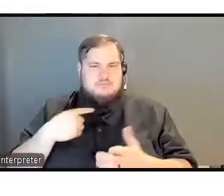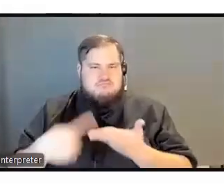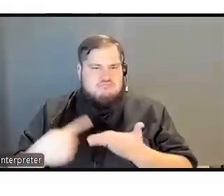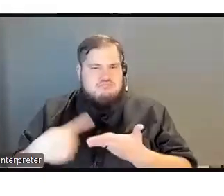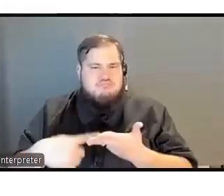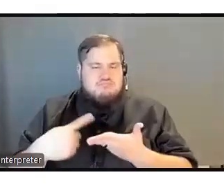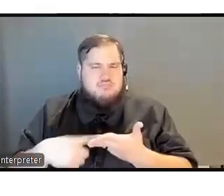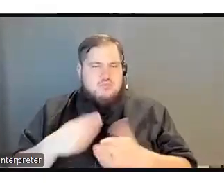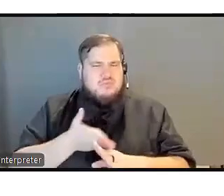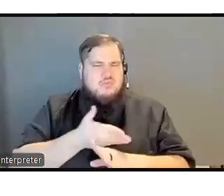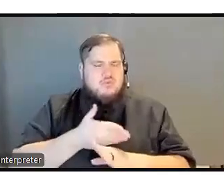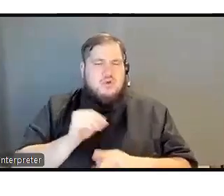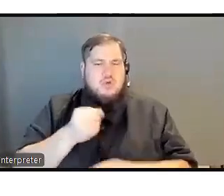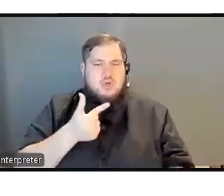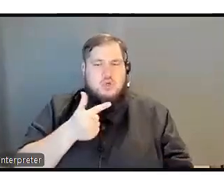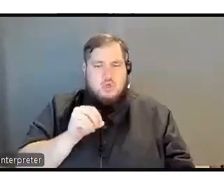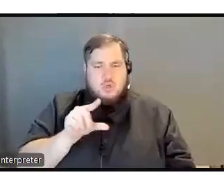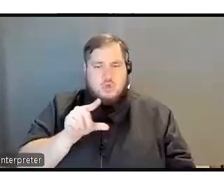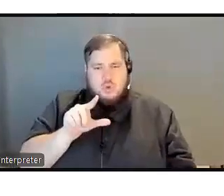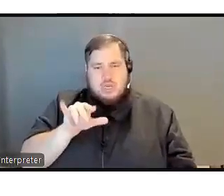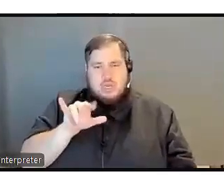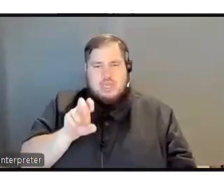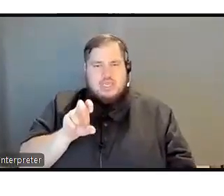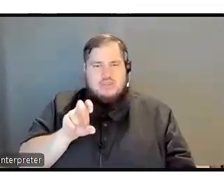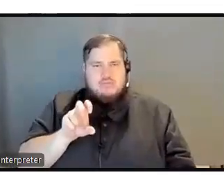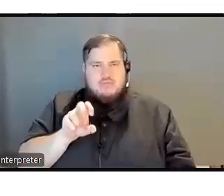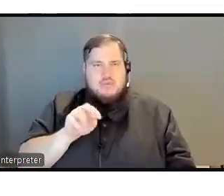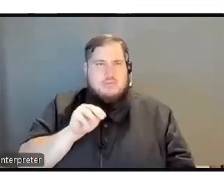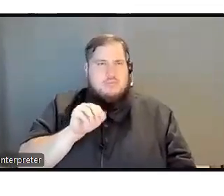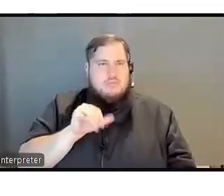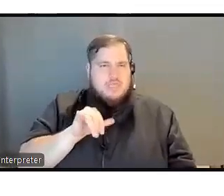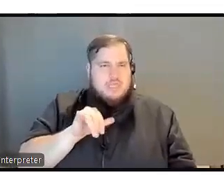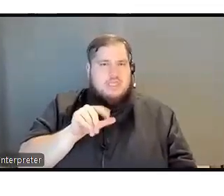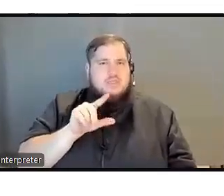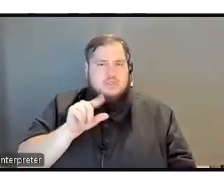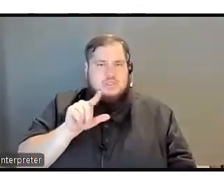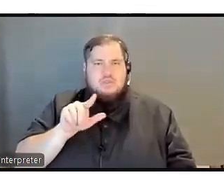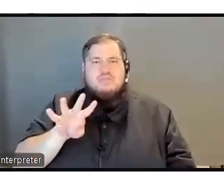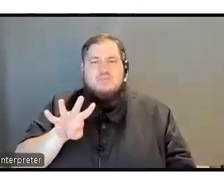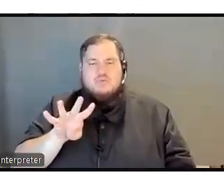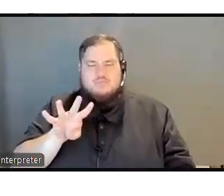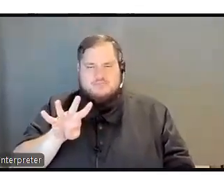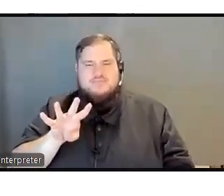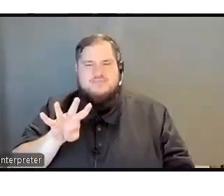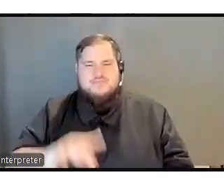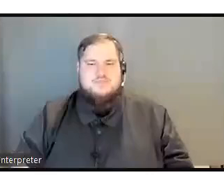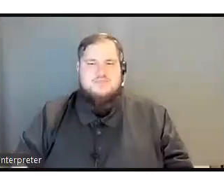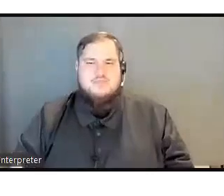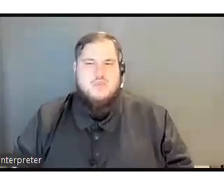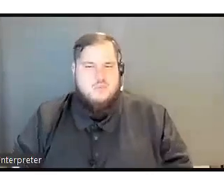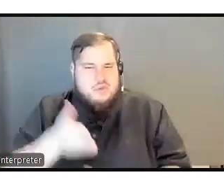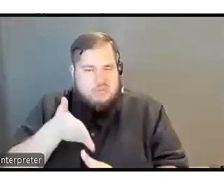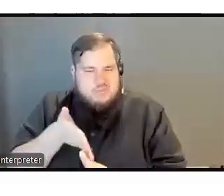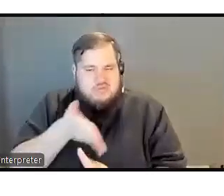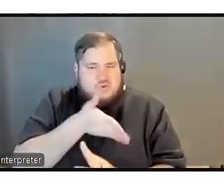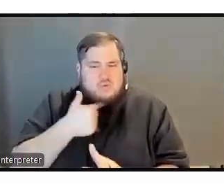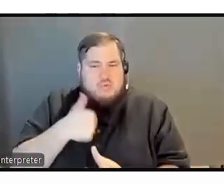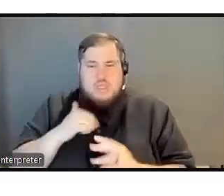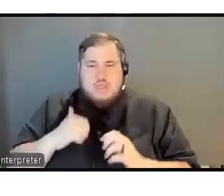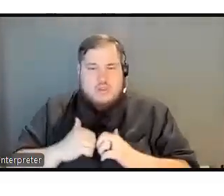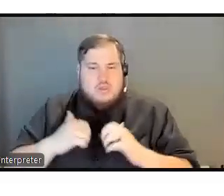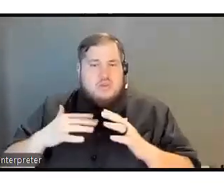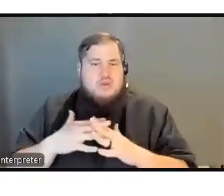live in June 2024 or May 2024. So this was right before we launched. We